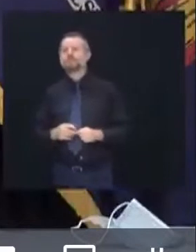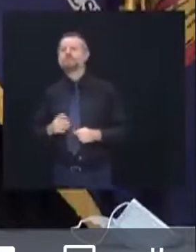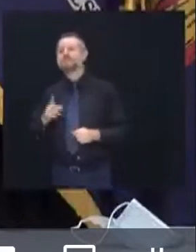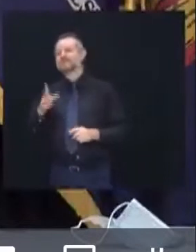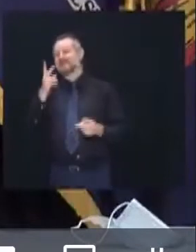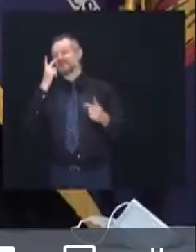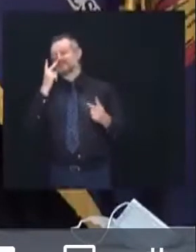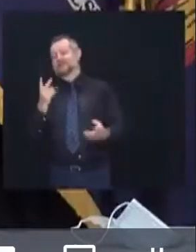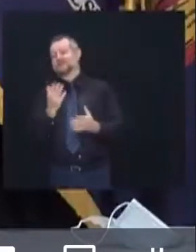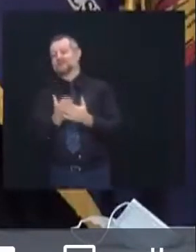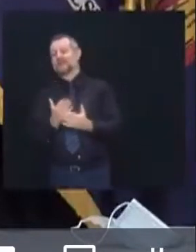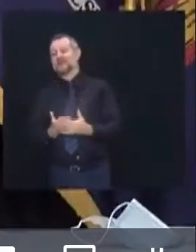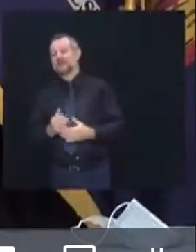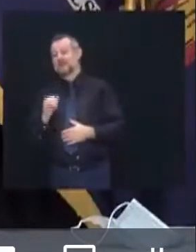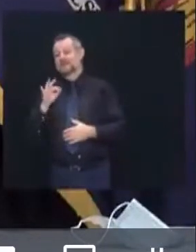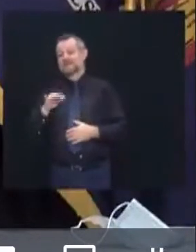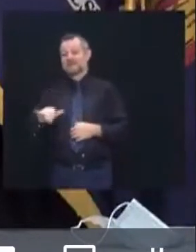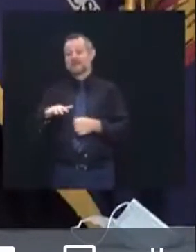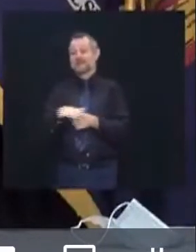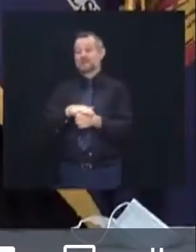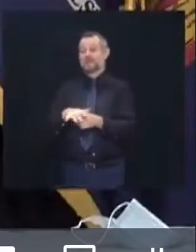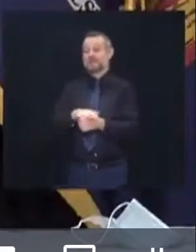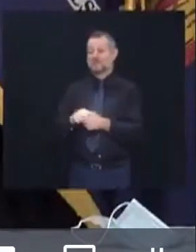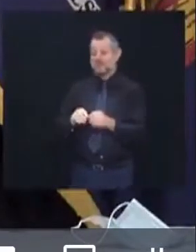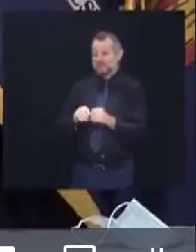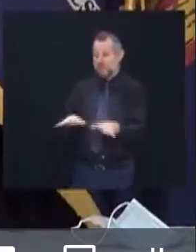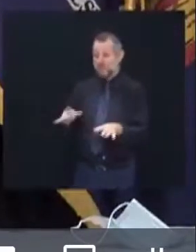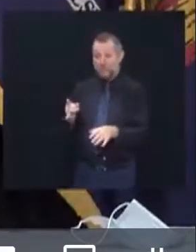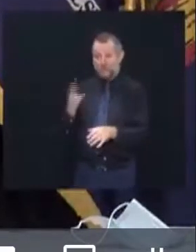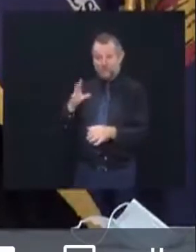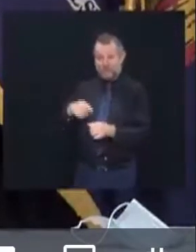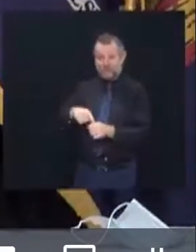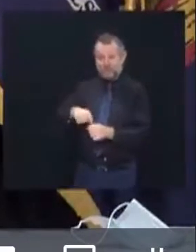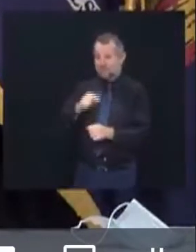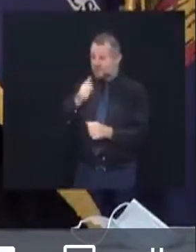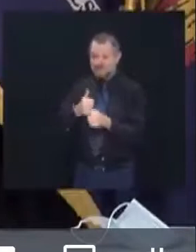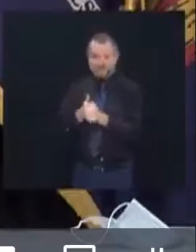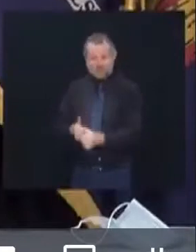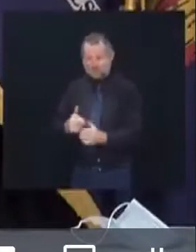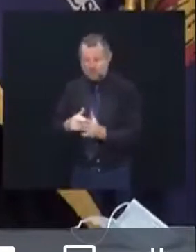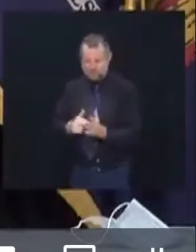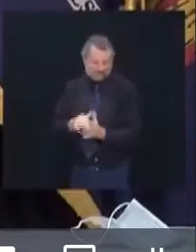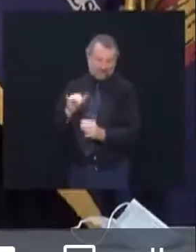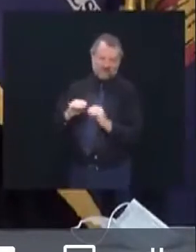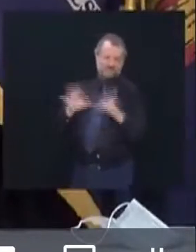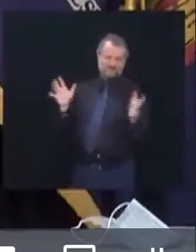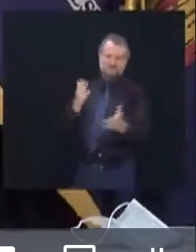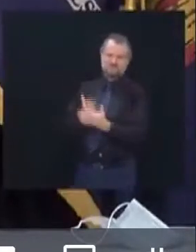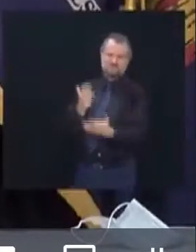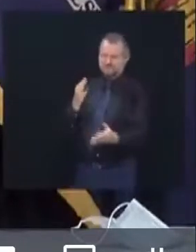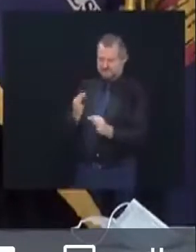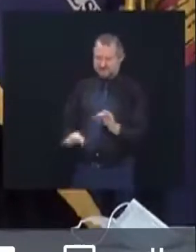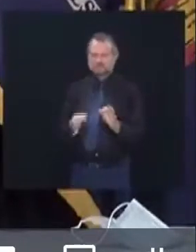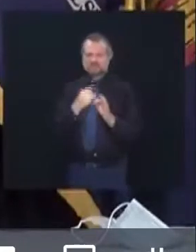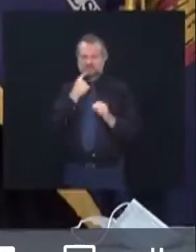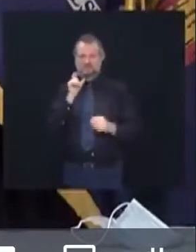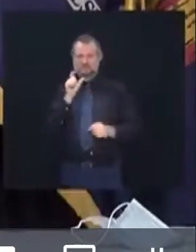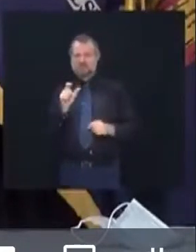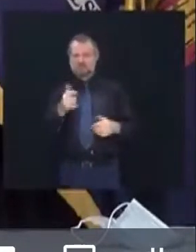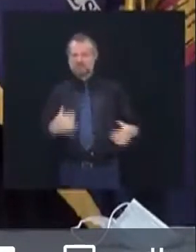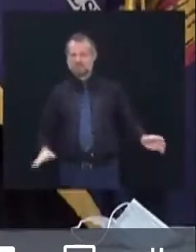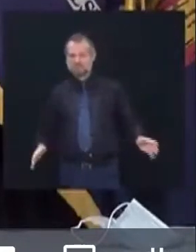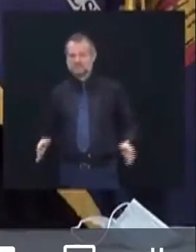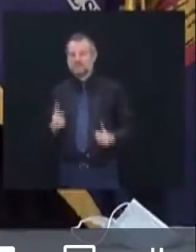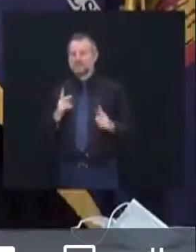If there's a cluster, it means there wasn't compliance for whatever reason. People don't believe in